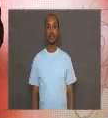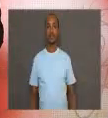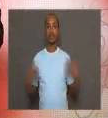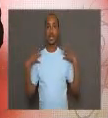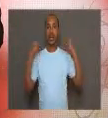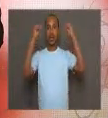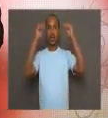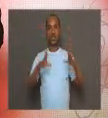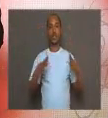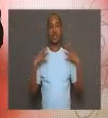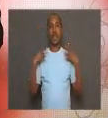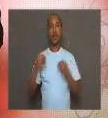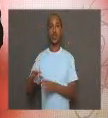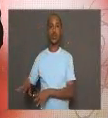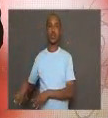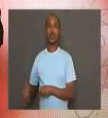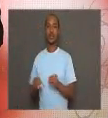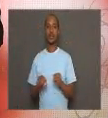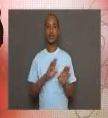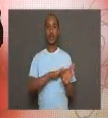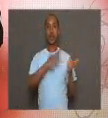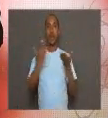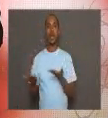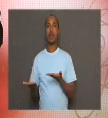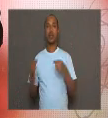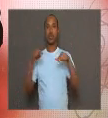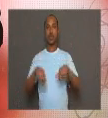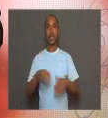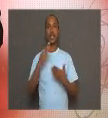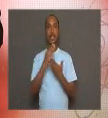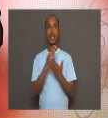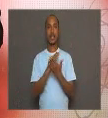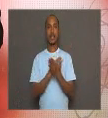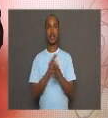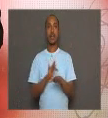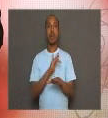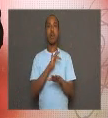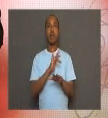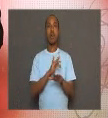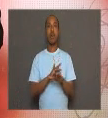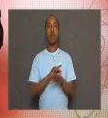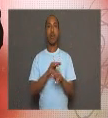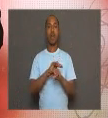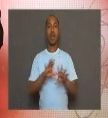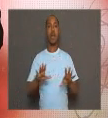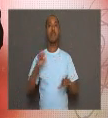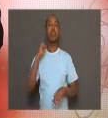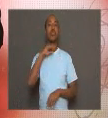Hello, teacher. Hello, students. Welcome to today's lesson on land